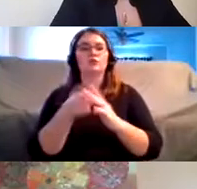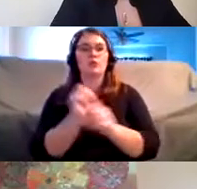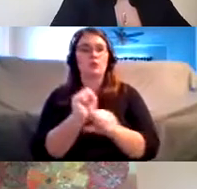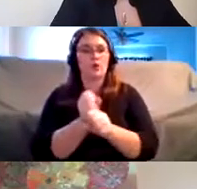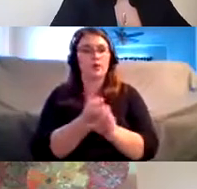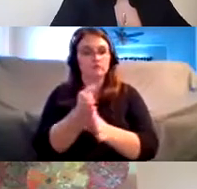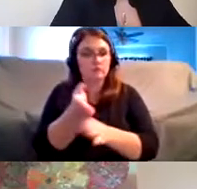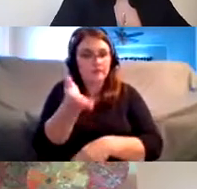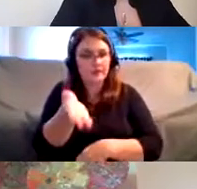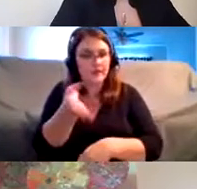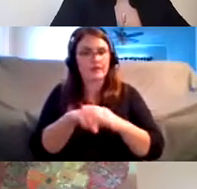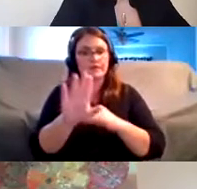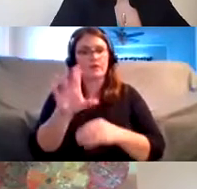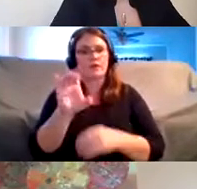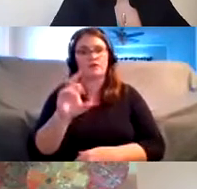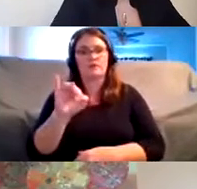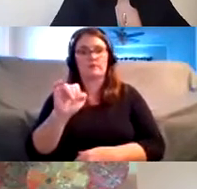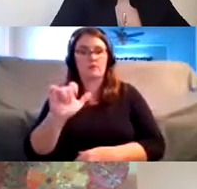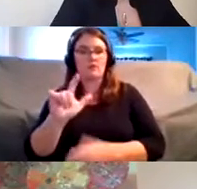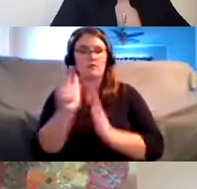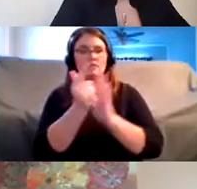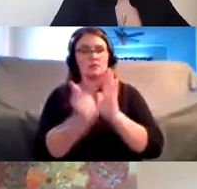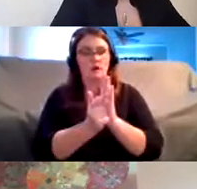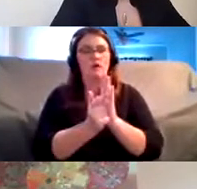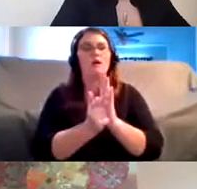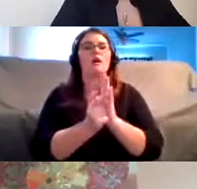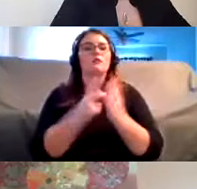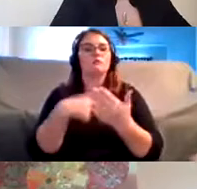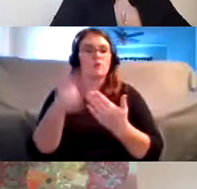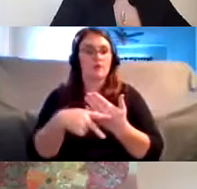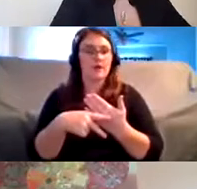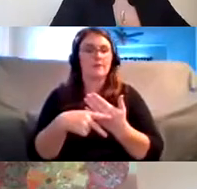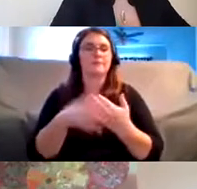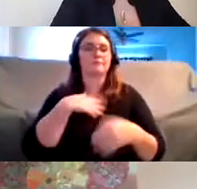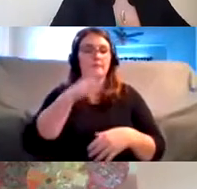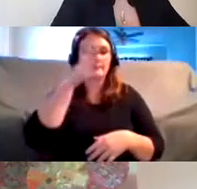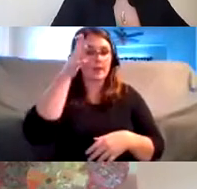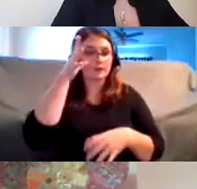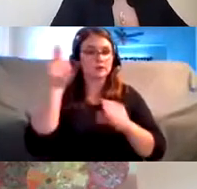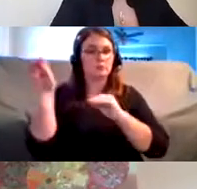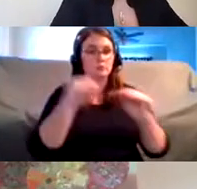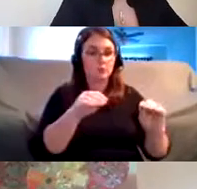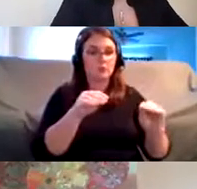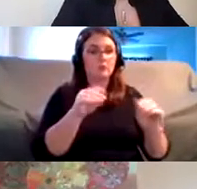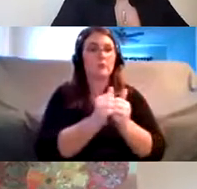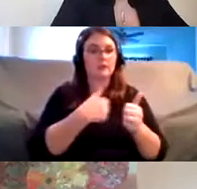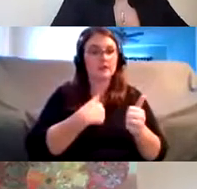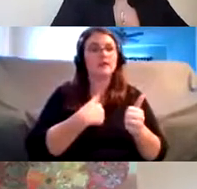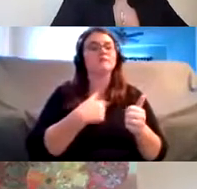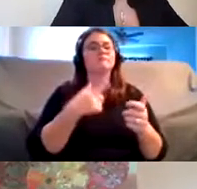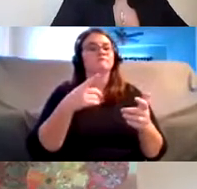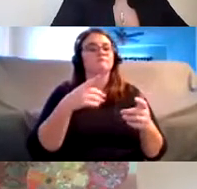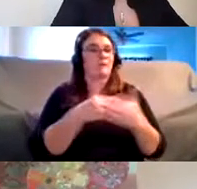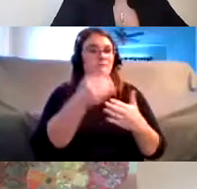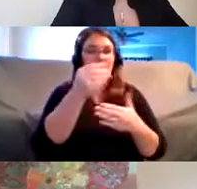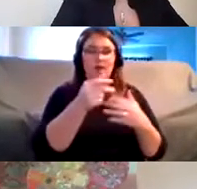and society program. My parents moved across the country with me and got a place 2 blocks away from me, which was very kind of them. And then ended